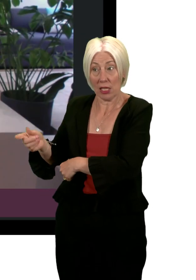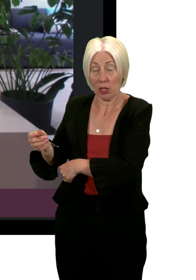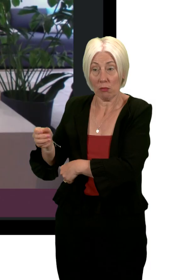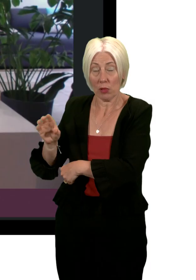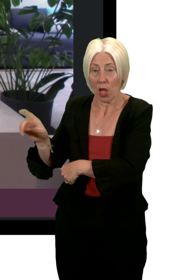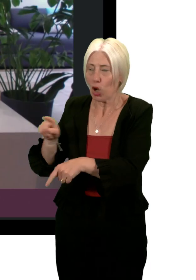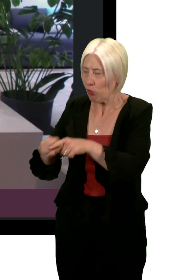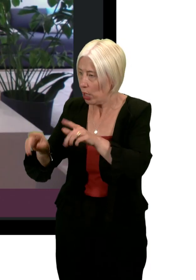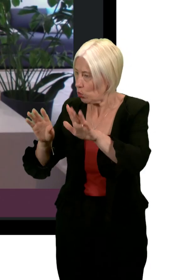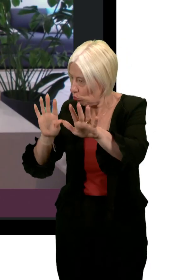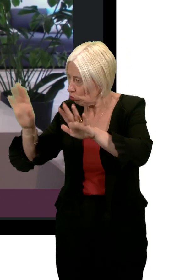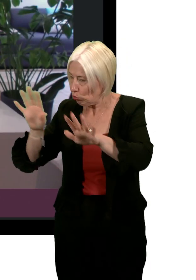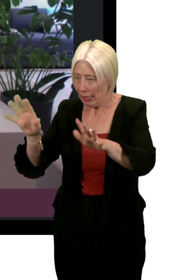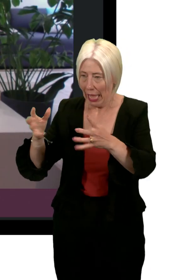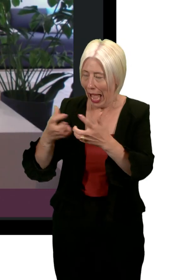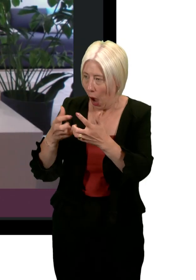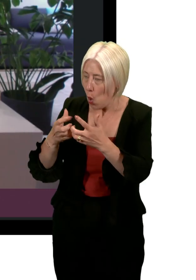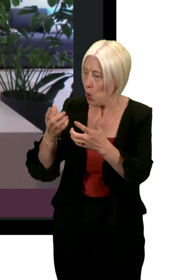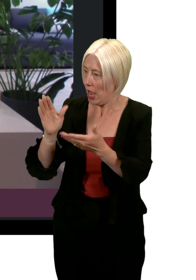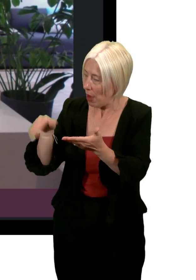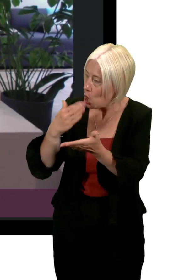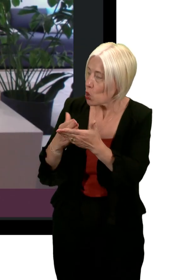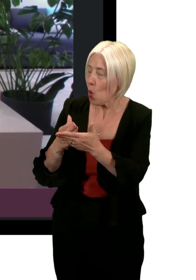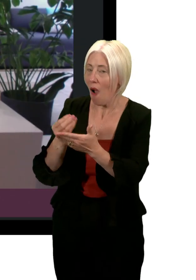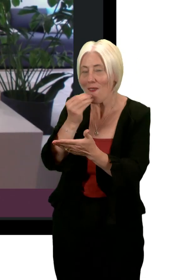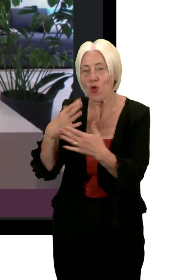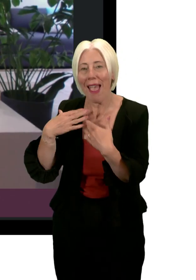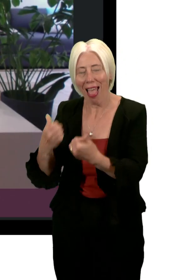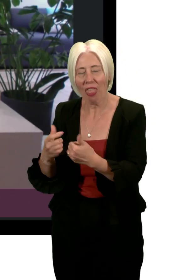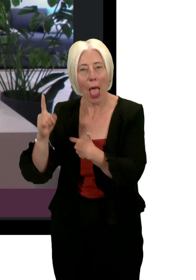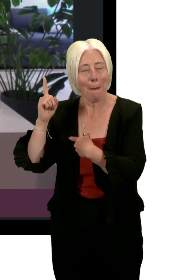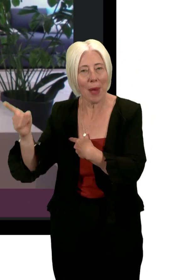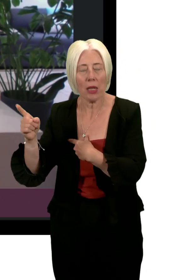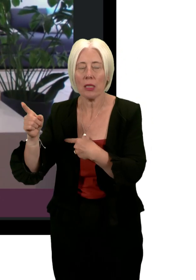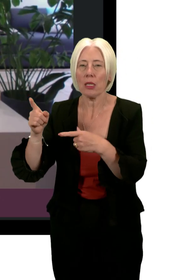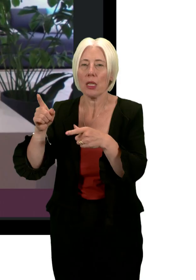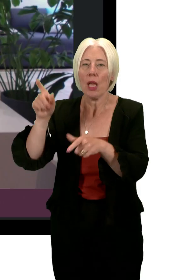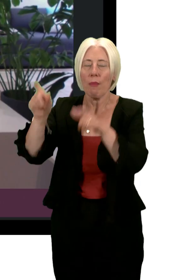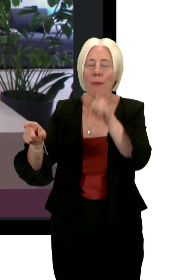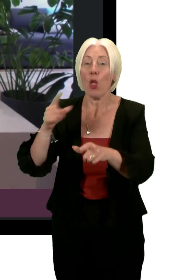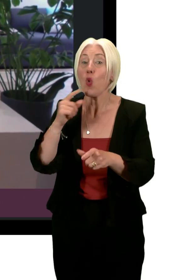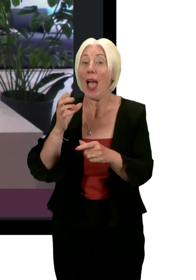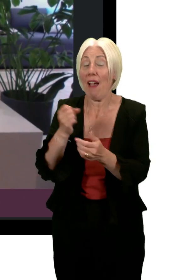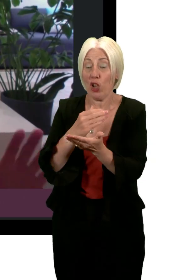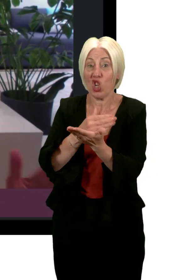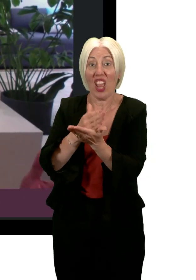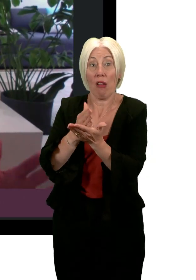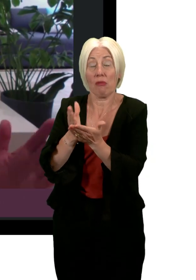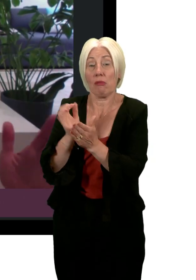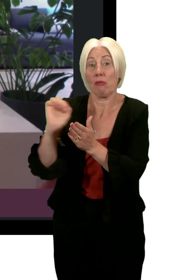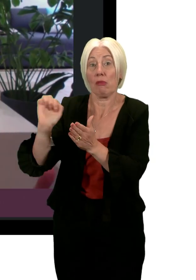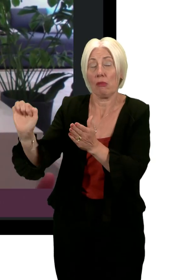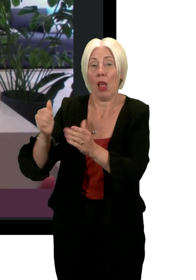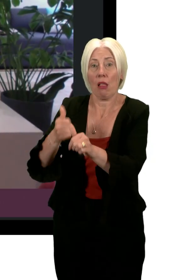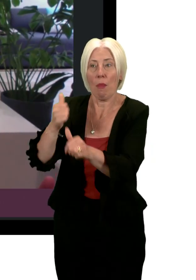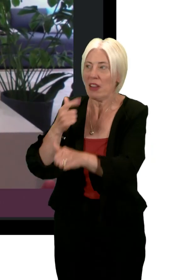their portfolios with regard to healthier options. But we have this thing called shareholder primacy. So I